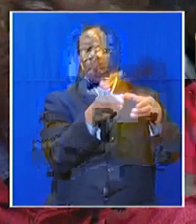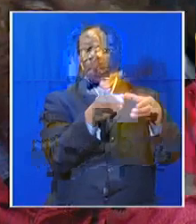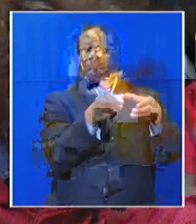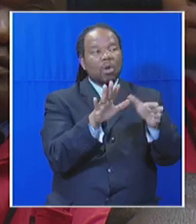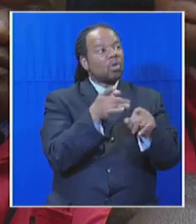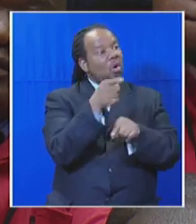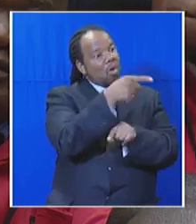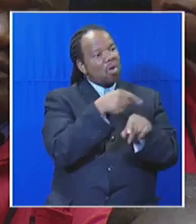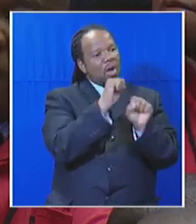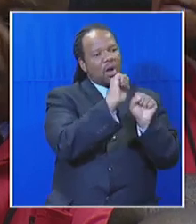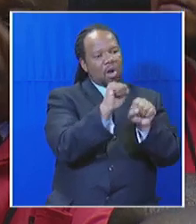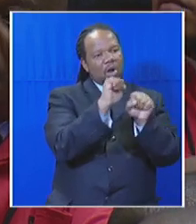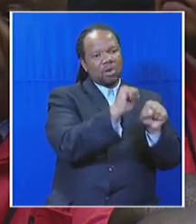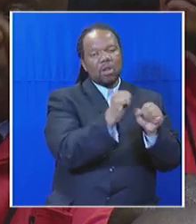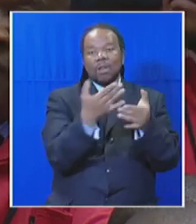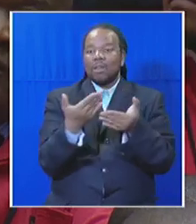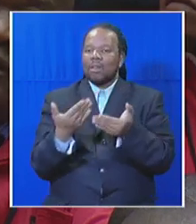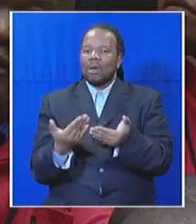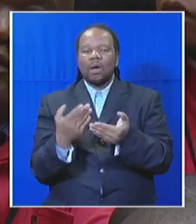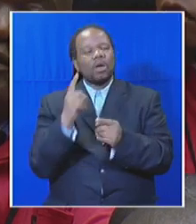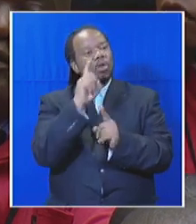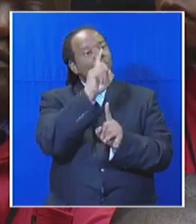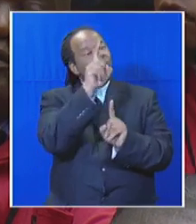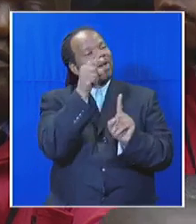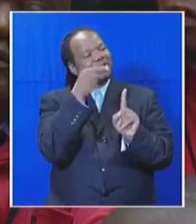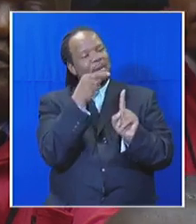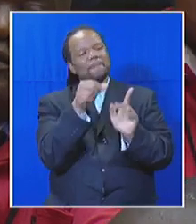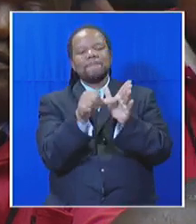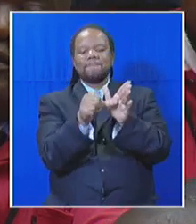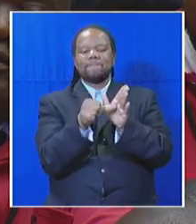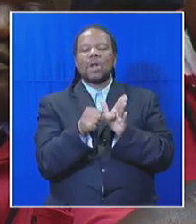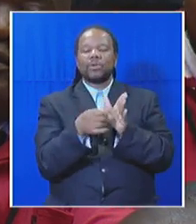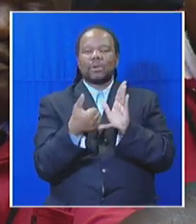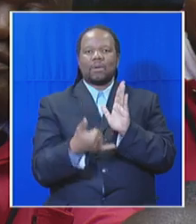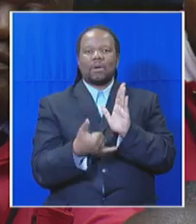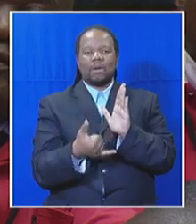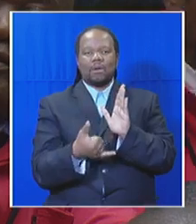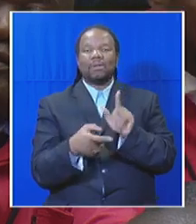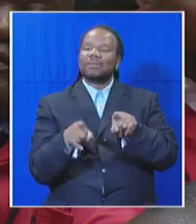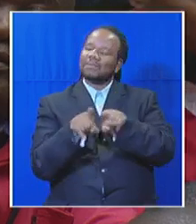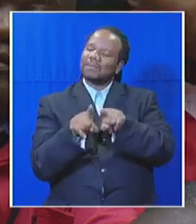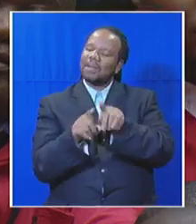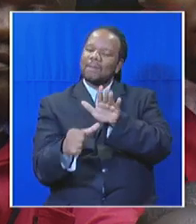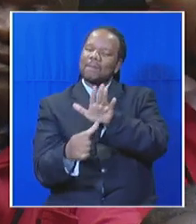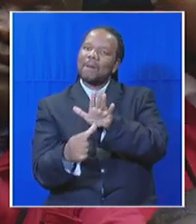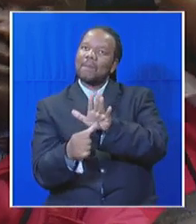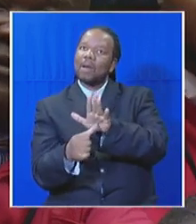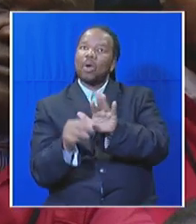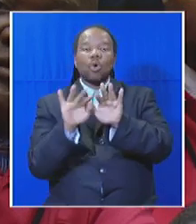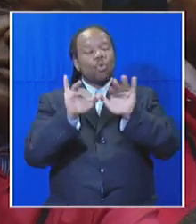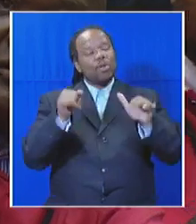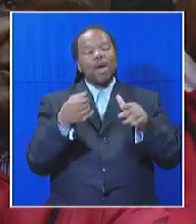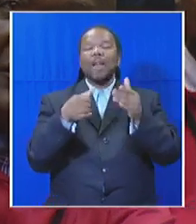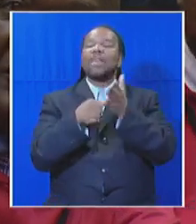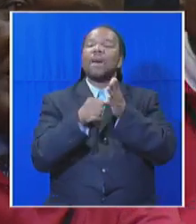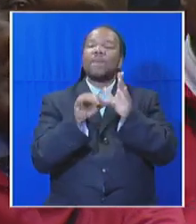to. We want our question to be prioritized because it's as important as being the 3rd largest party in this